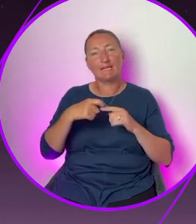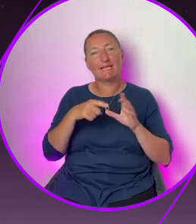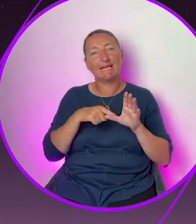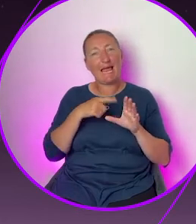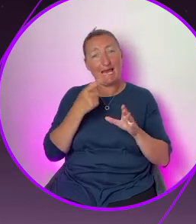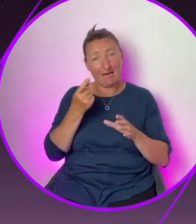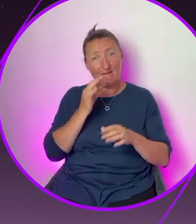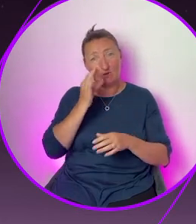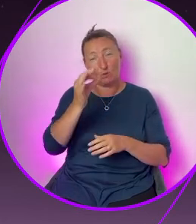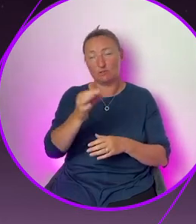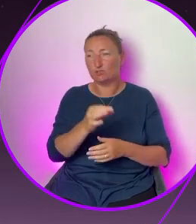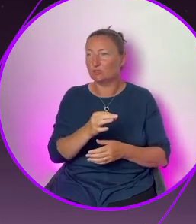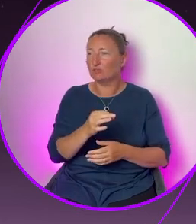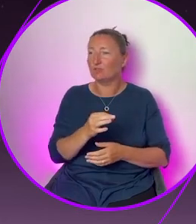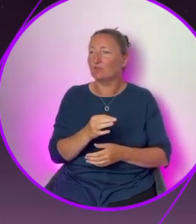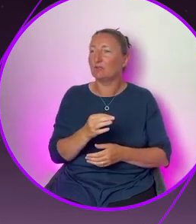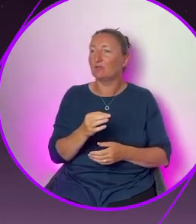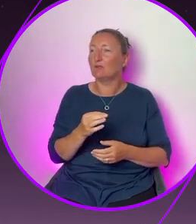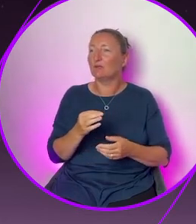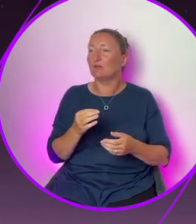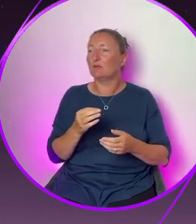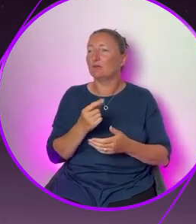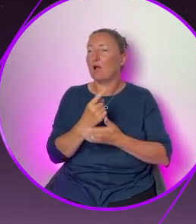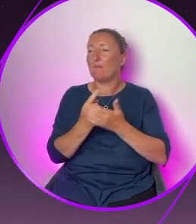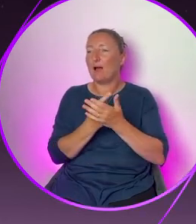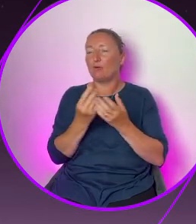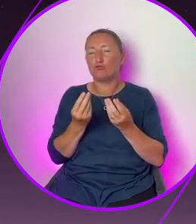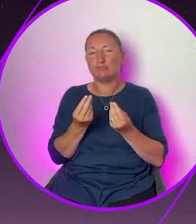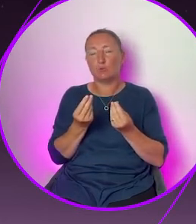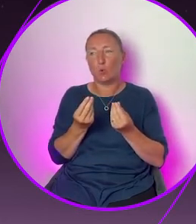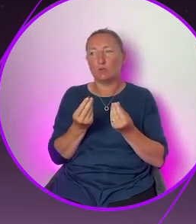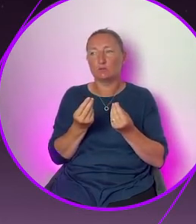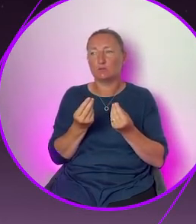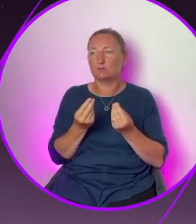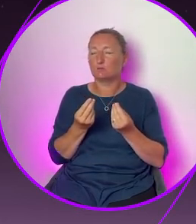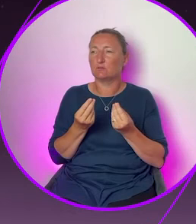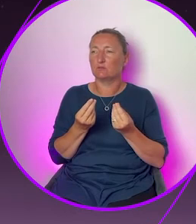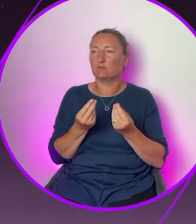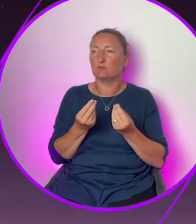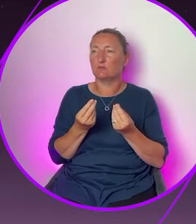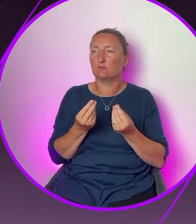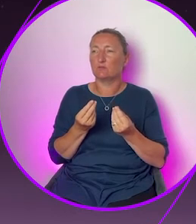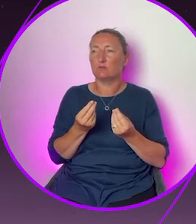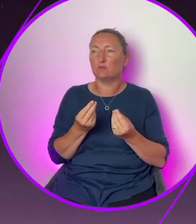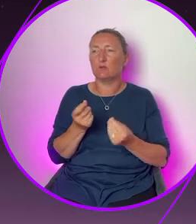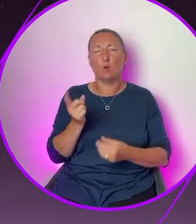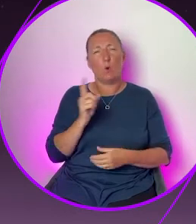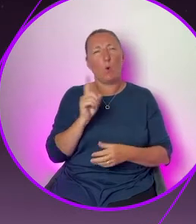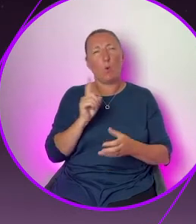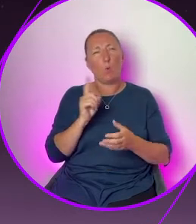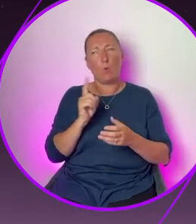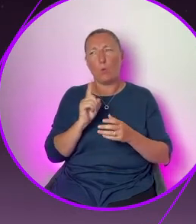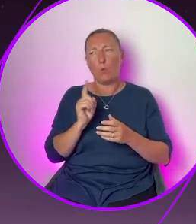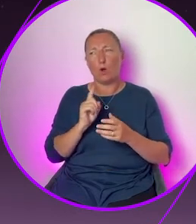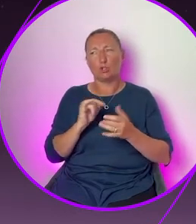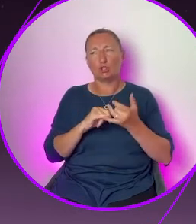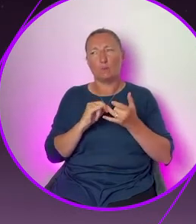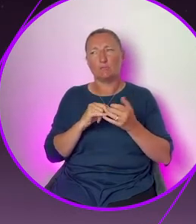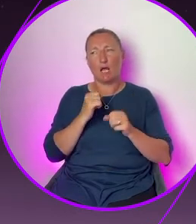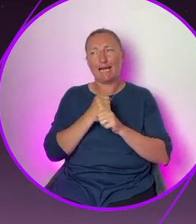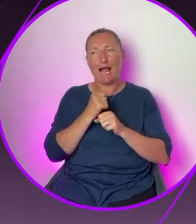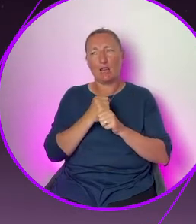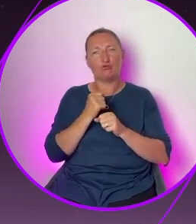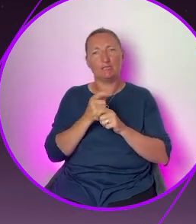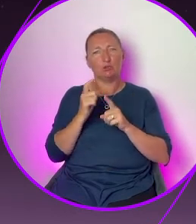chat. But from Frankie Does Twitch 00, what is Serpentine doing in terms of